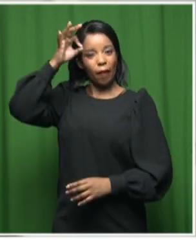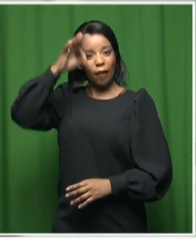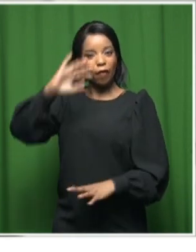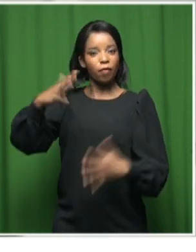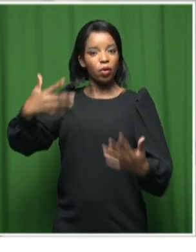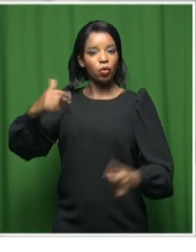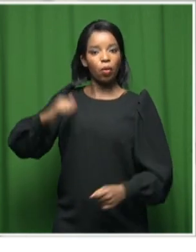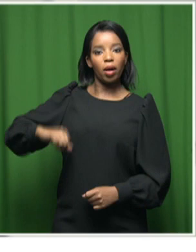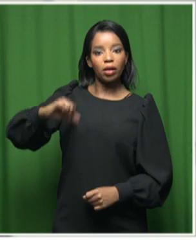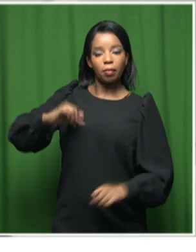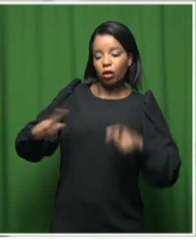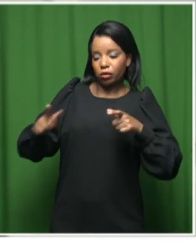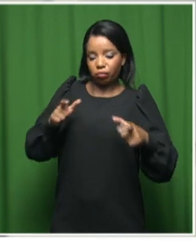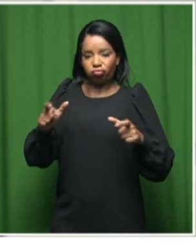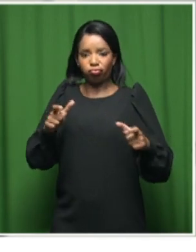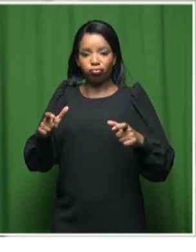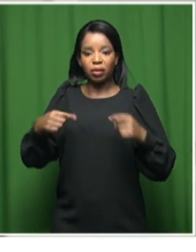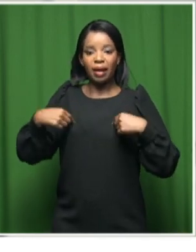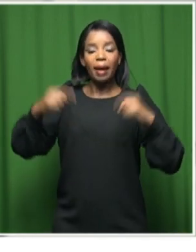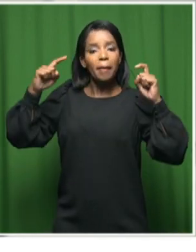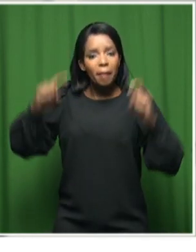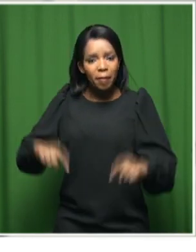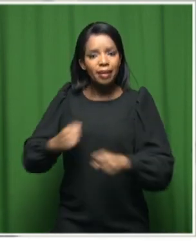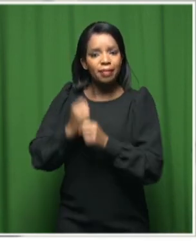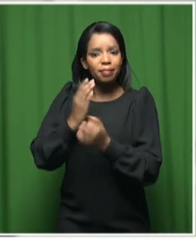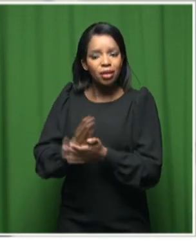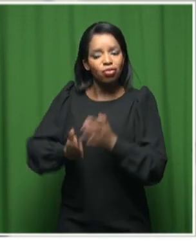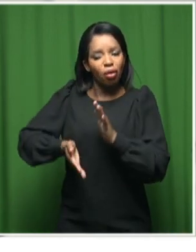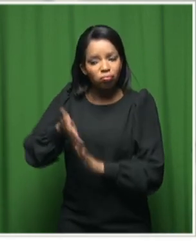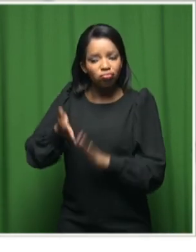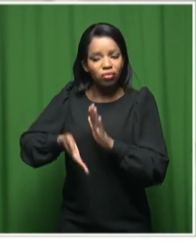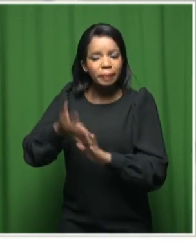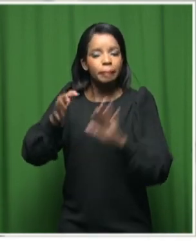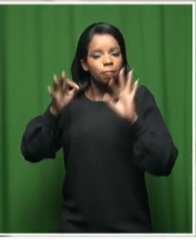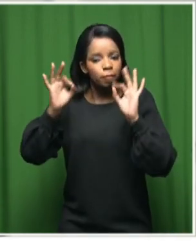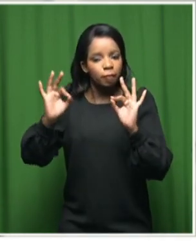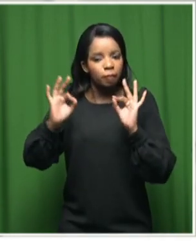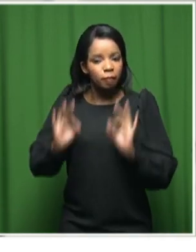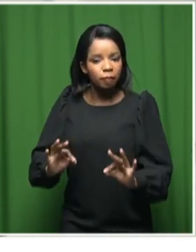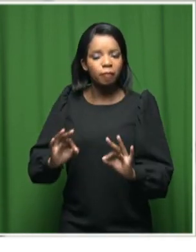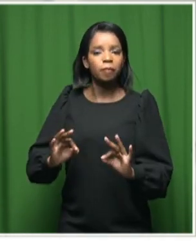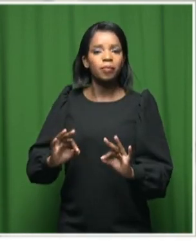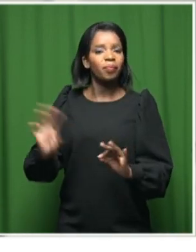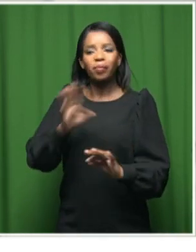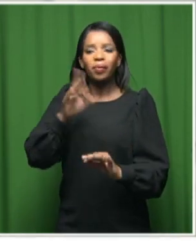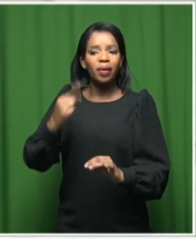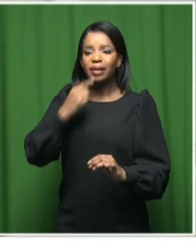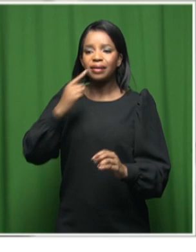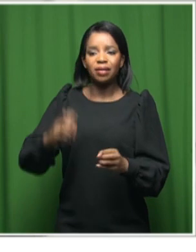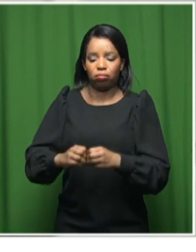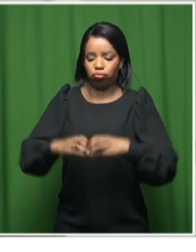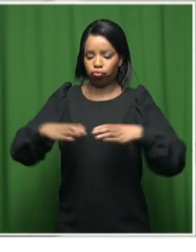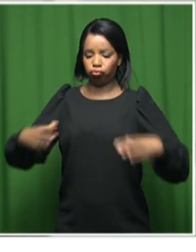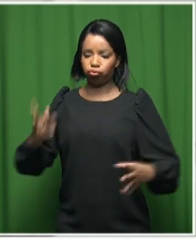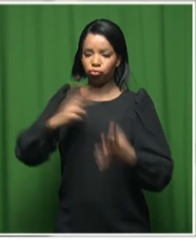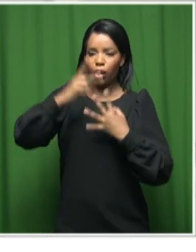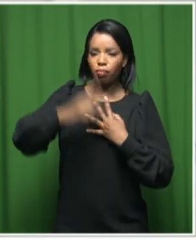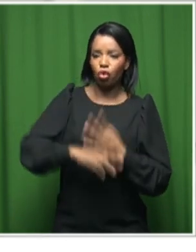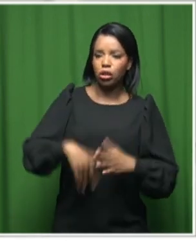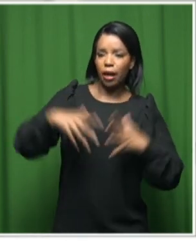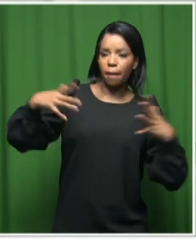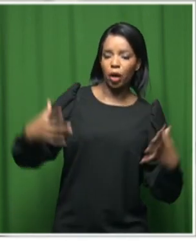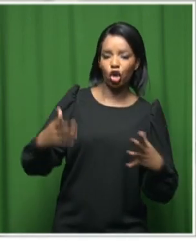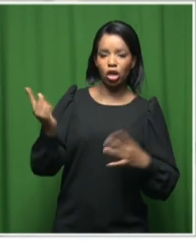simply maintain and make sure things are running efficiently. Before we talk about expansion or new big projects, we